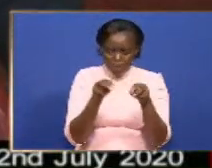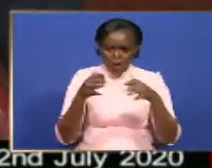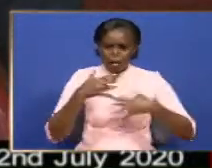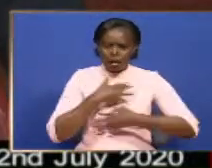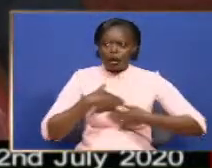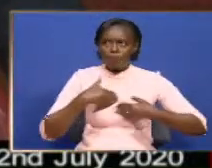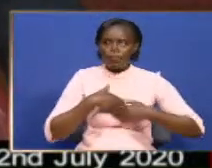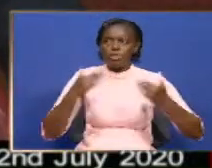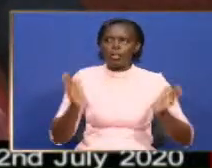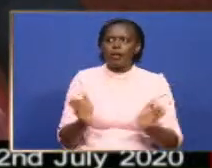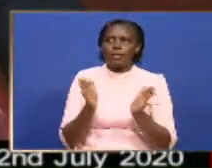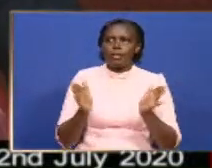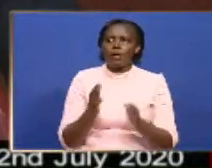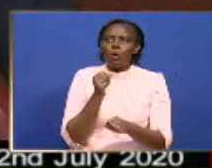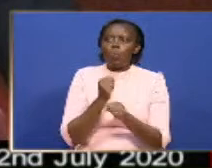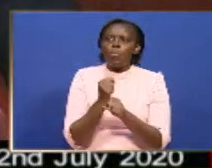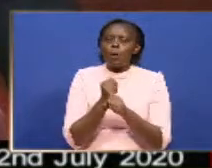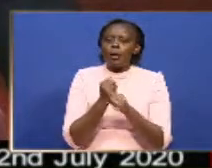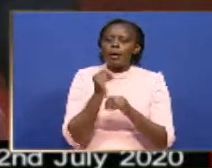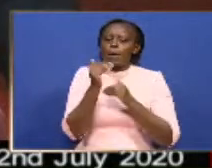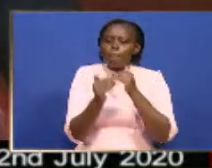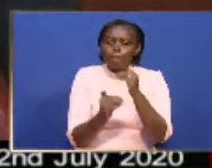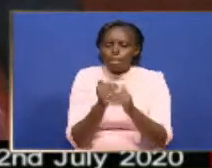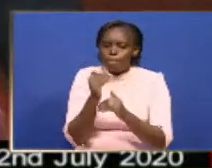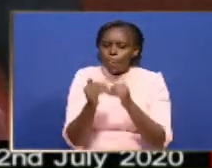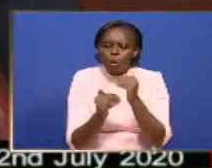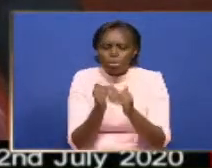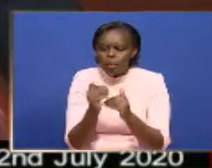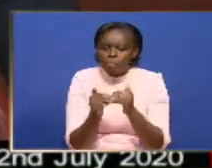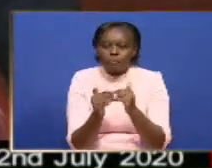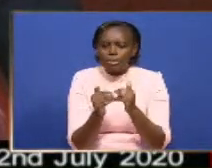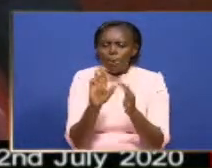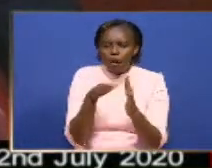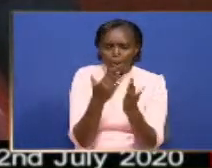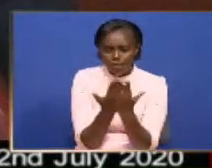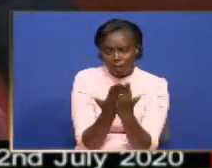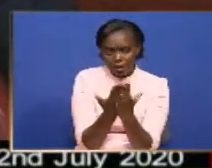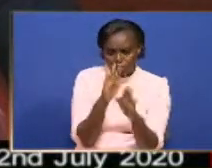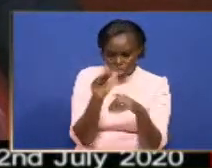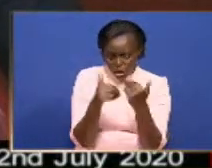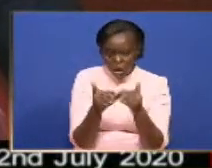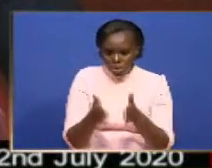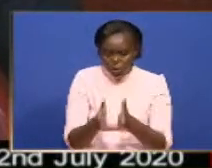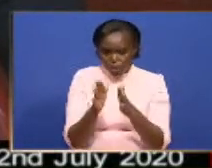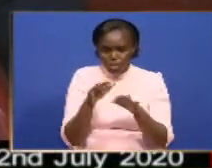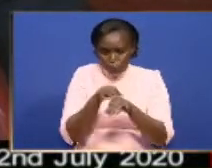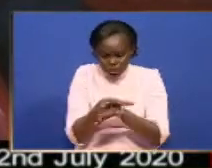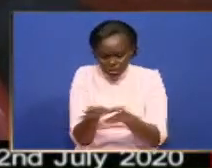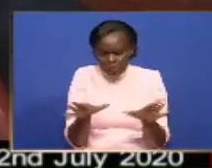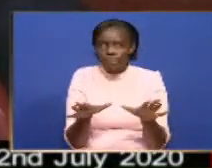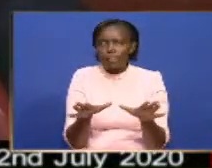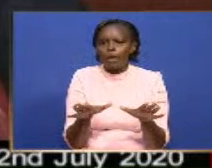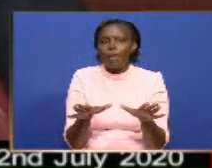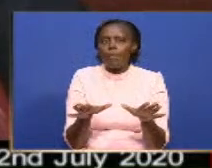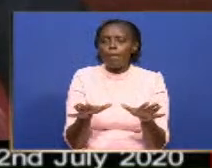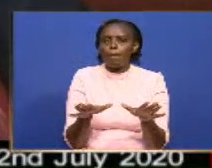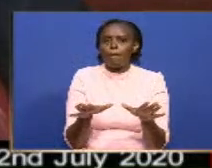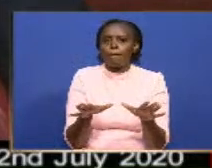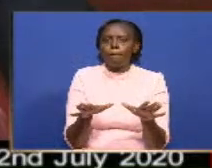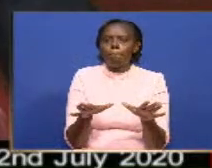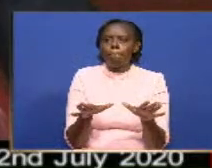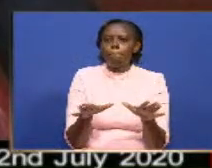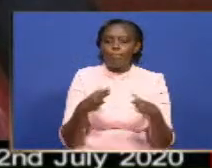affairs, dealing on the process of handling application to all the way to integration of